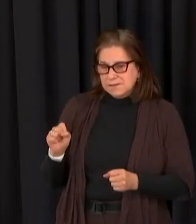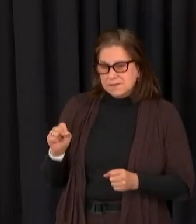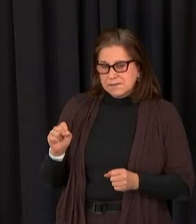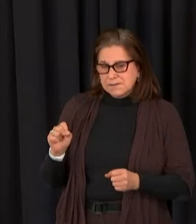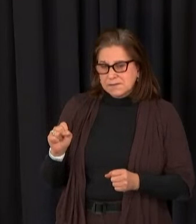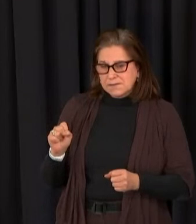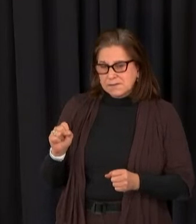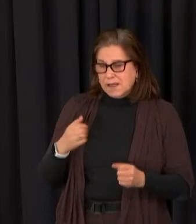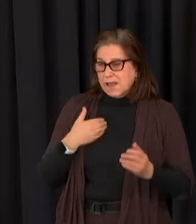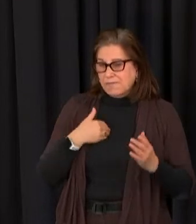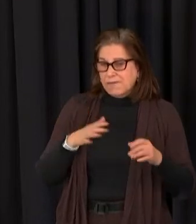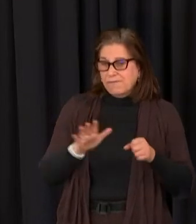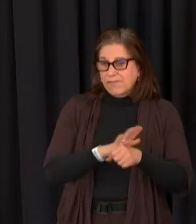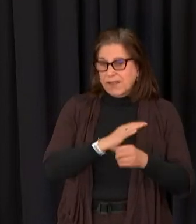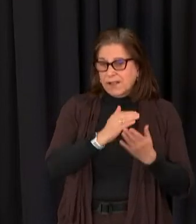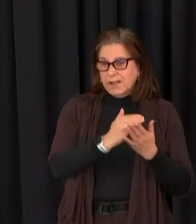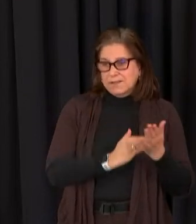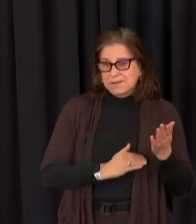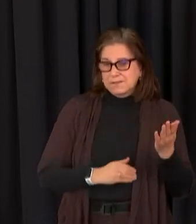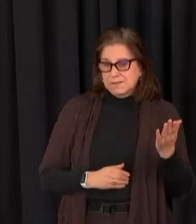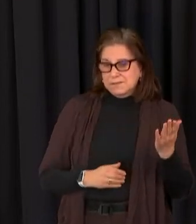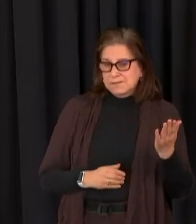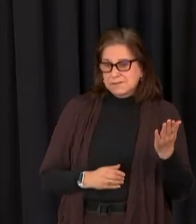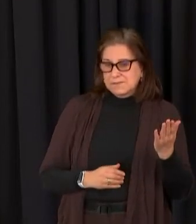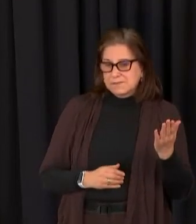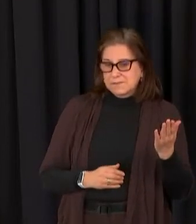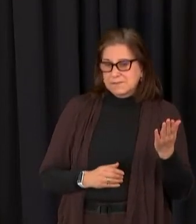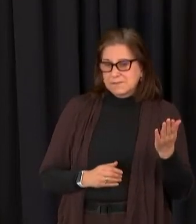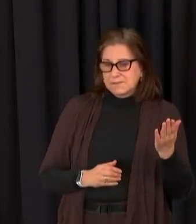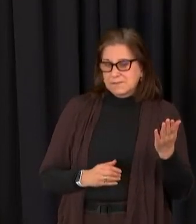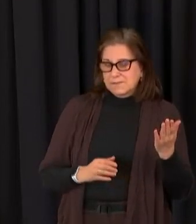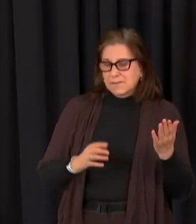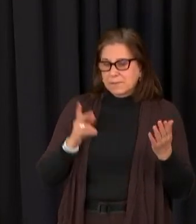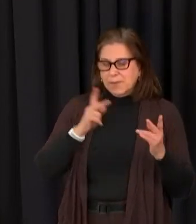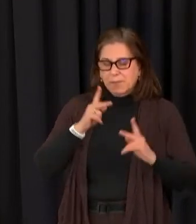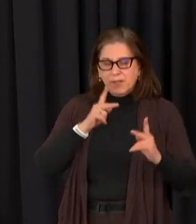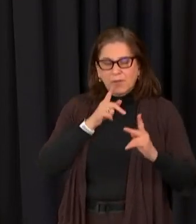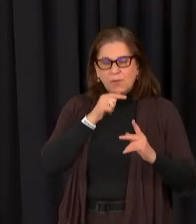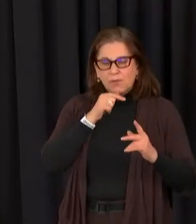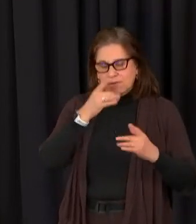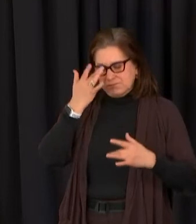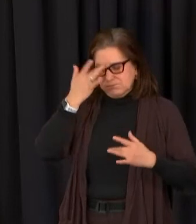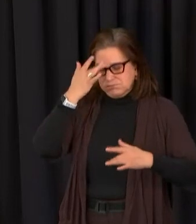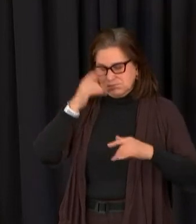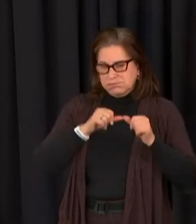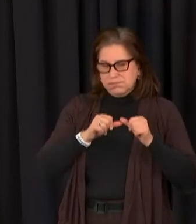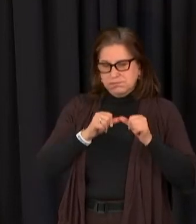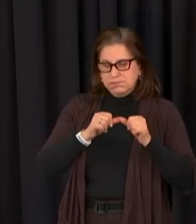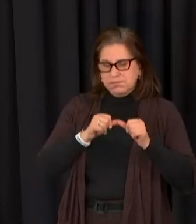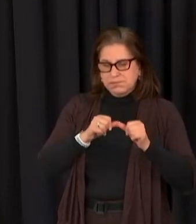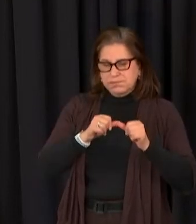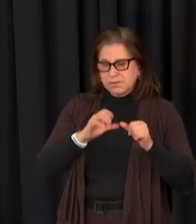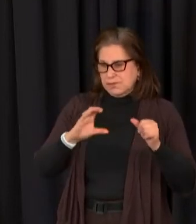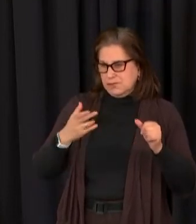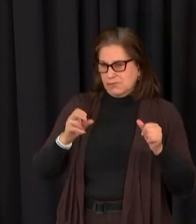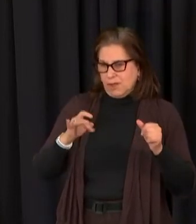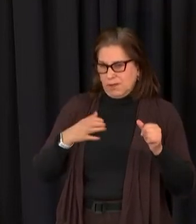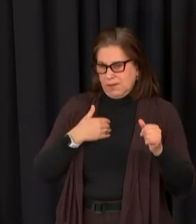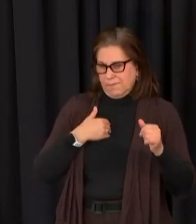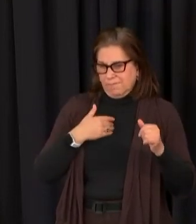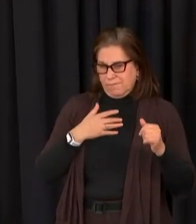of eligible chronic conditions for the district also on the website, and the individual selects yes or no as a form of